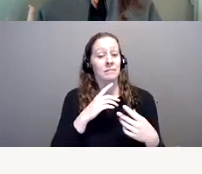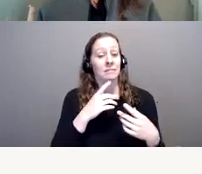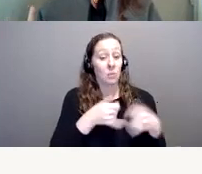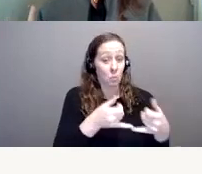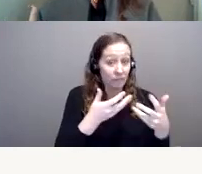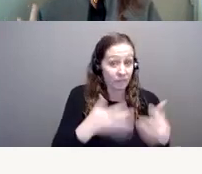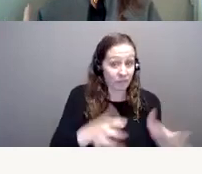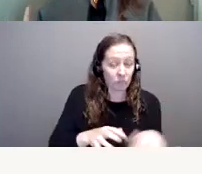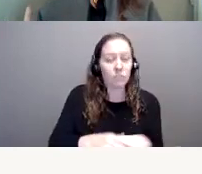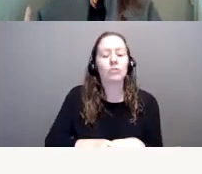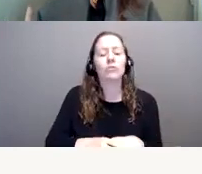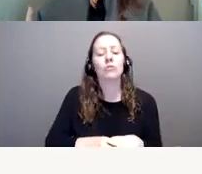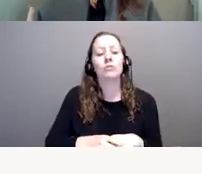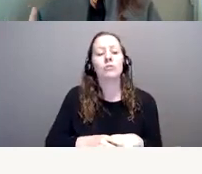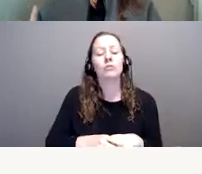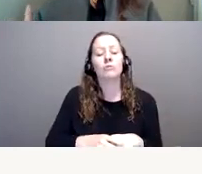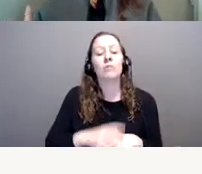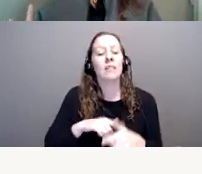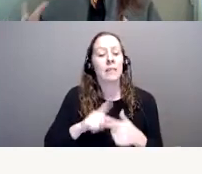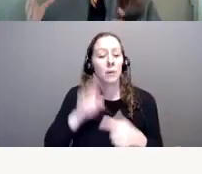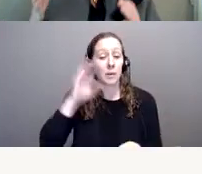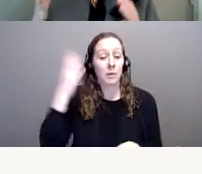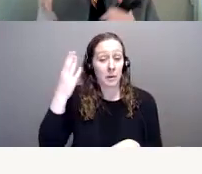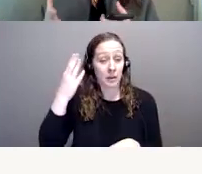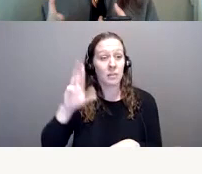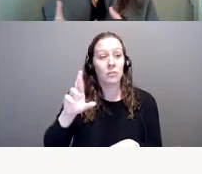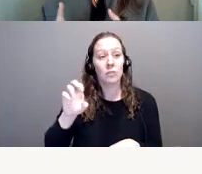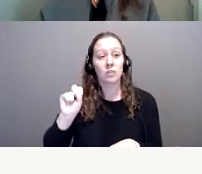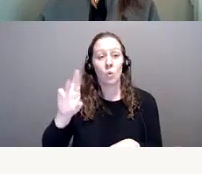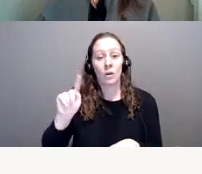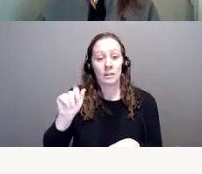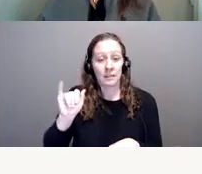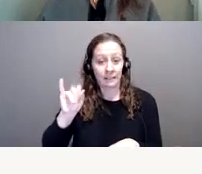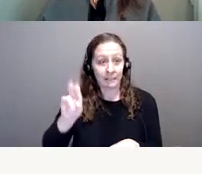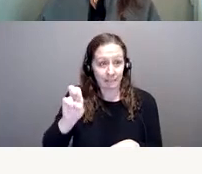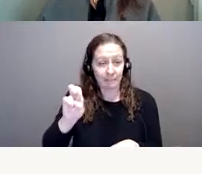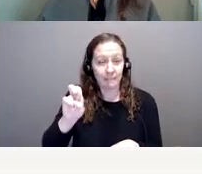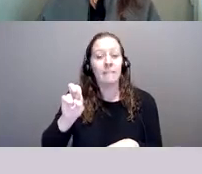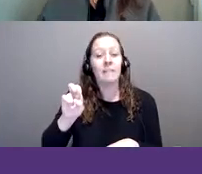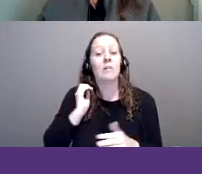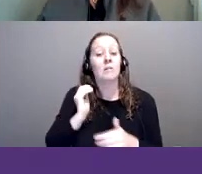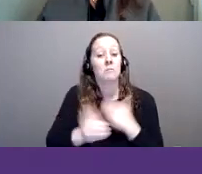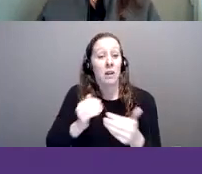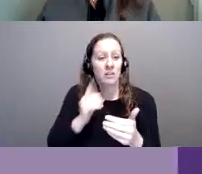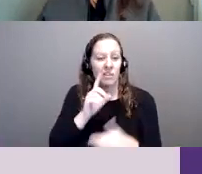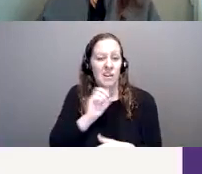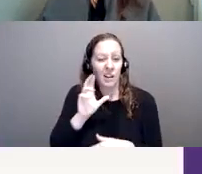restorative approaches to elder abuse, please, we ask you to put your questions and